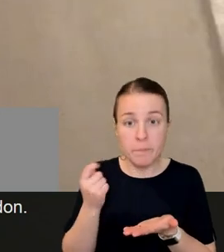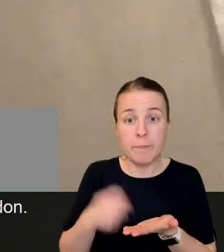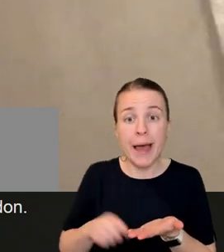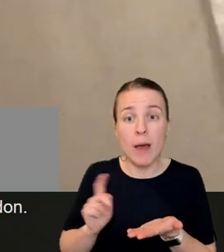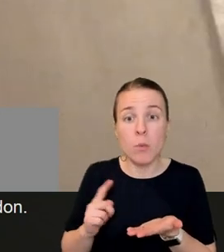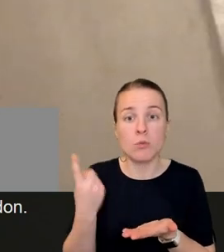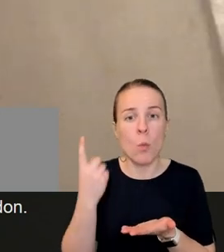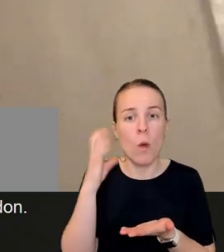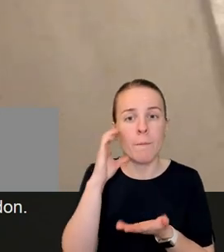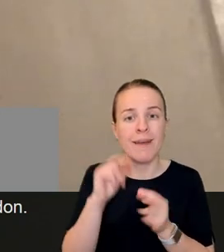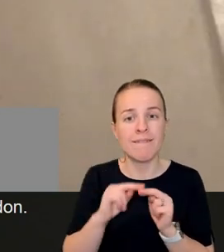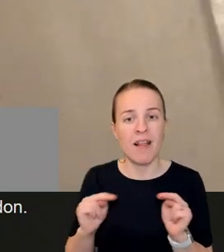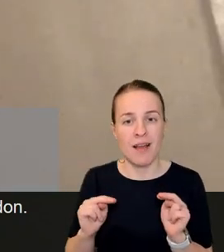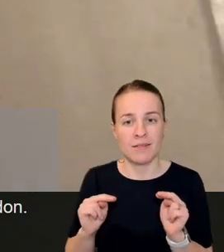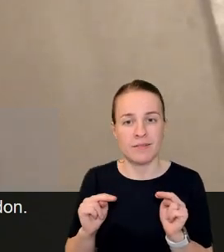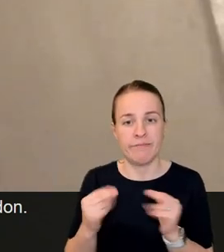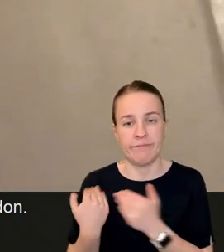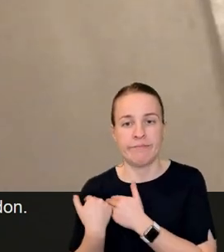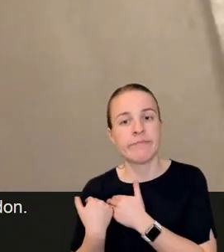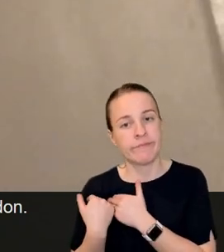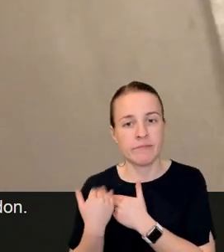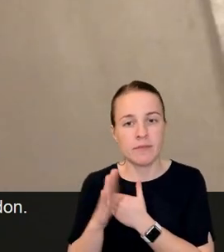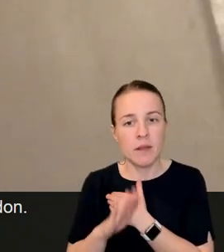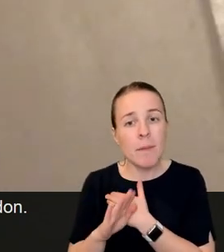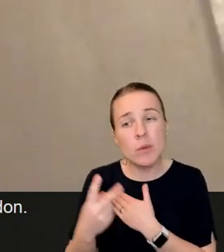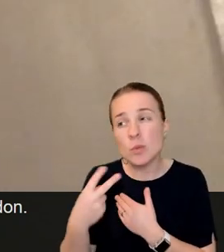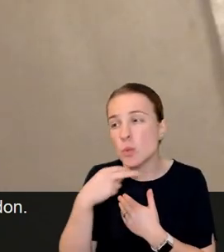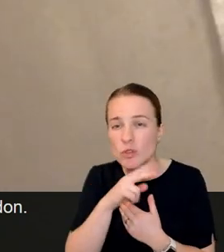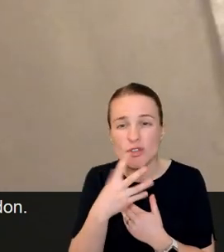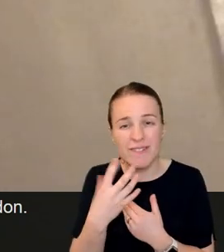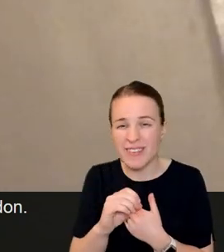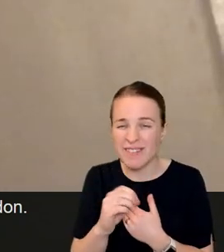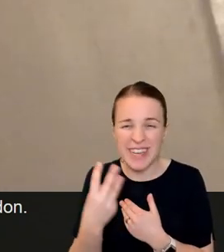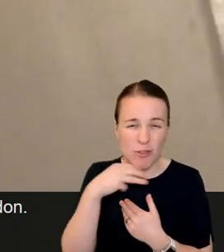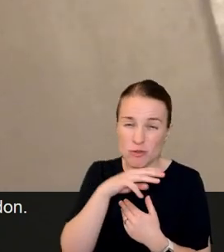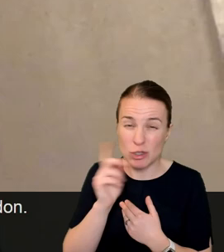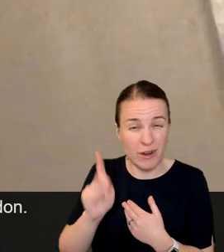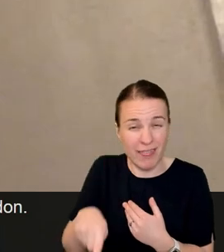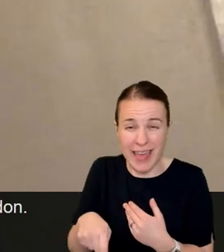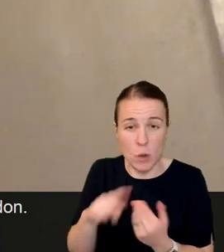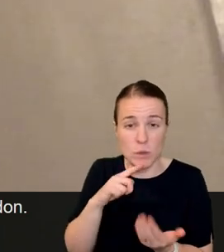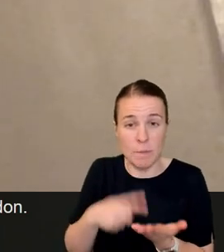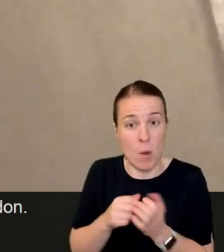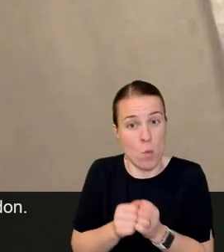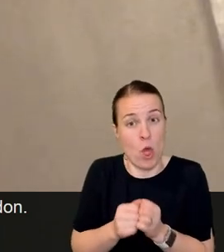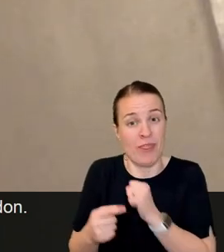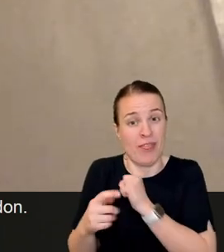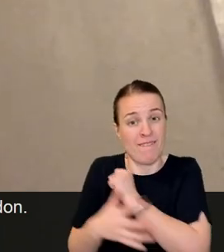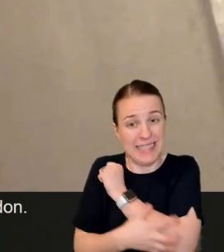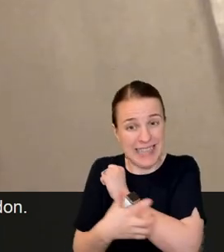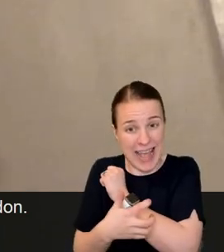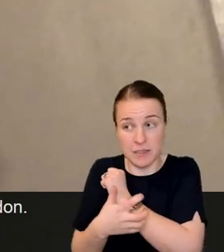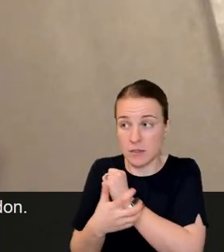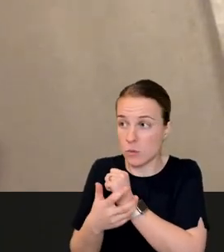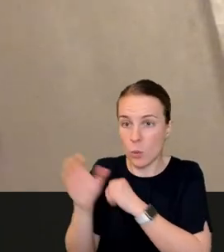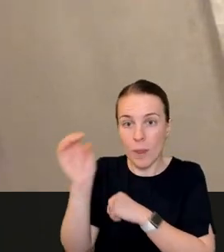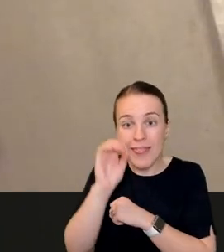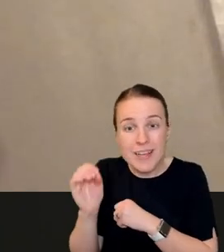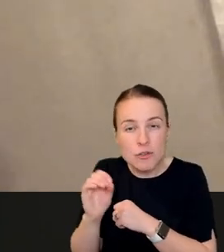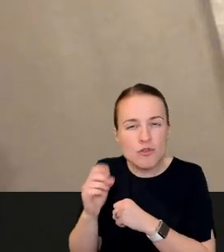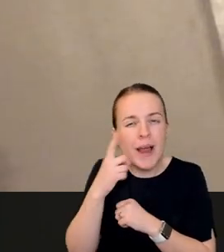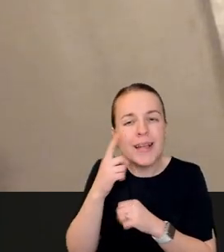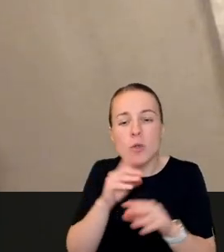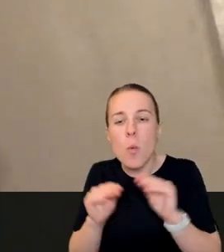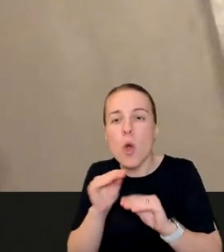saddling myself with around £250,000 to £300,000 of debt. Factoring interest rates, that almost doubles the amount I will repay